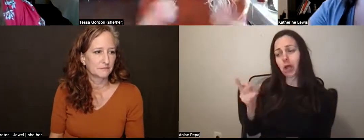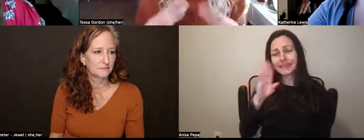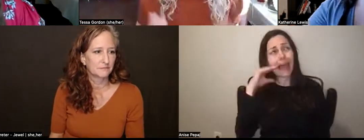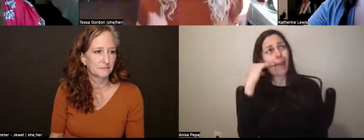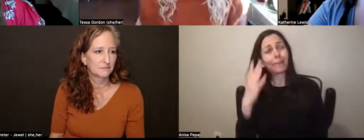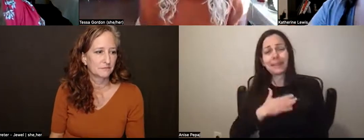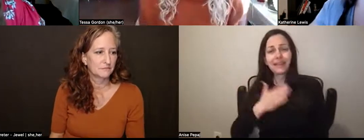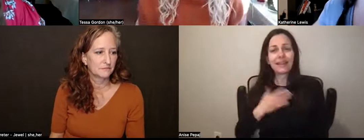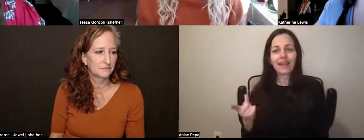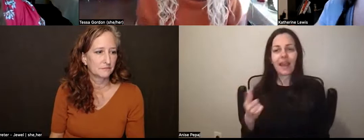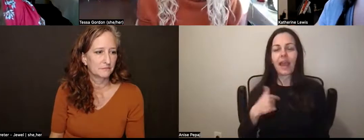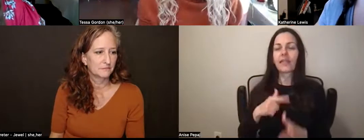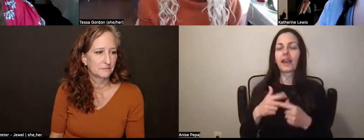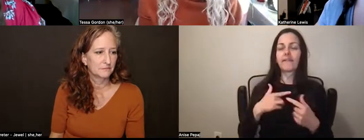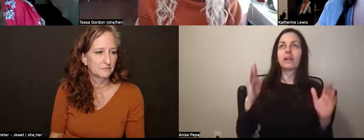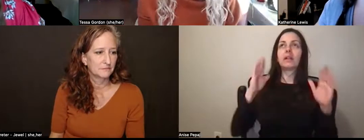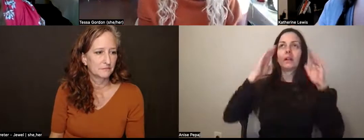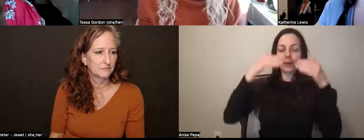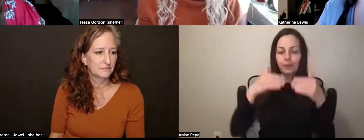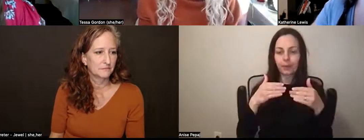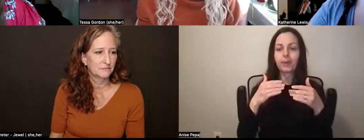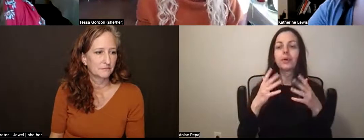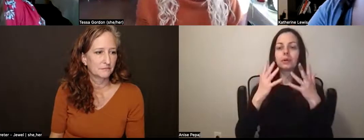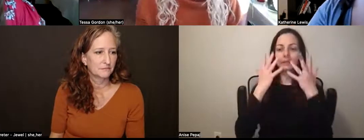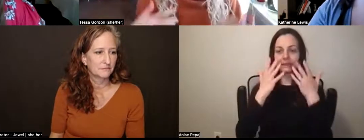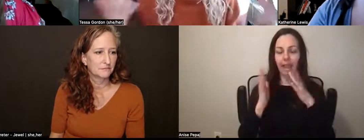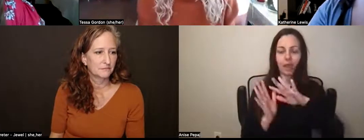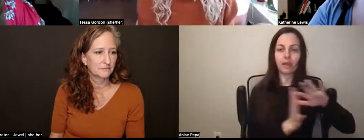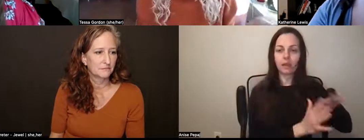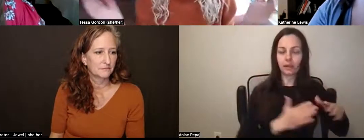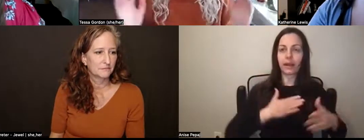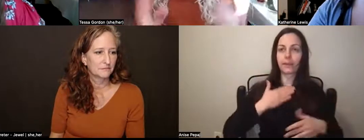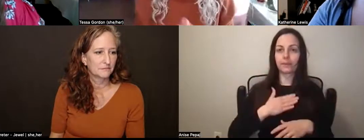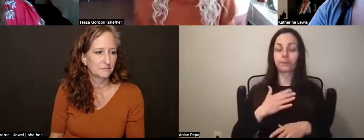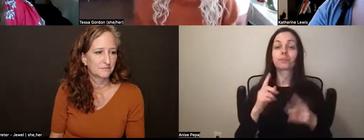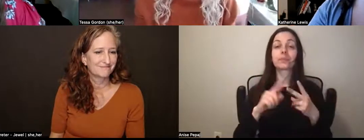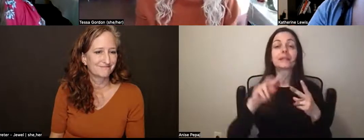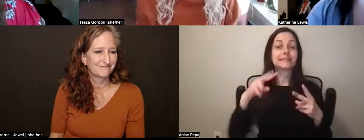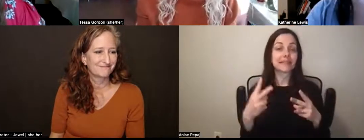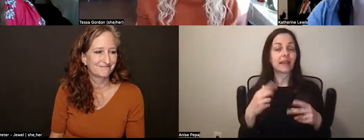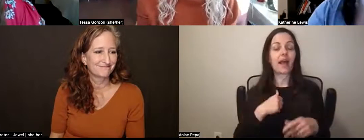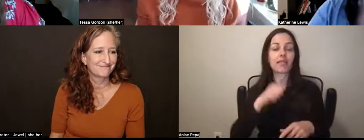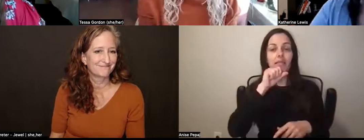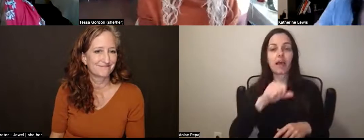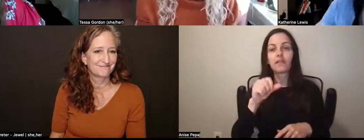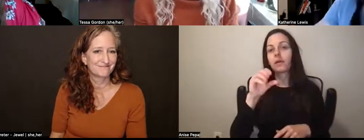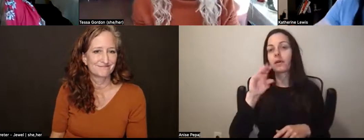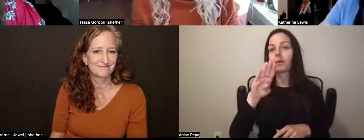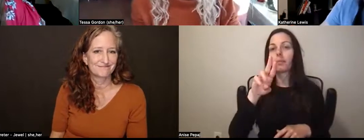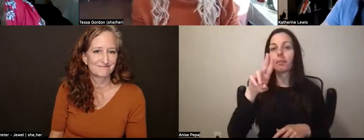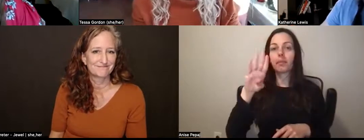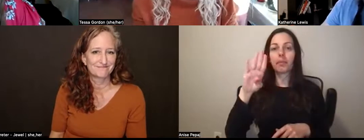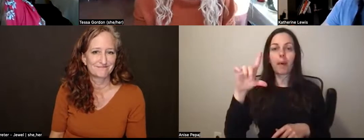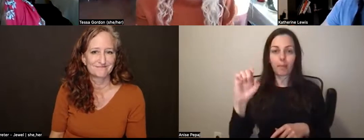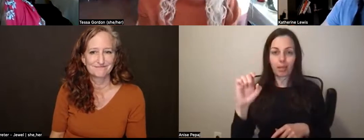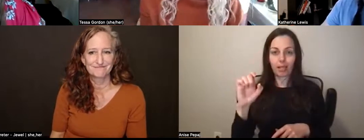me back to my center. So I think those are the two things. And then my third is I like bubble baths. So those would be my three like kind